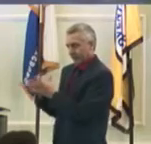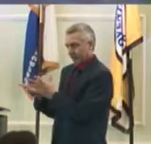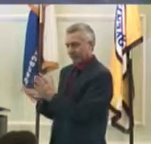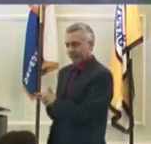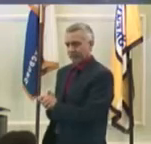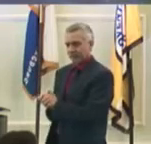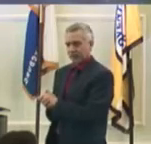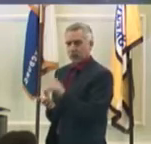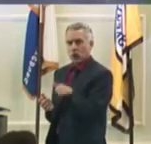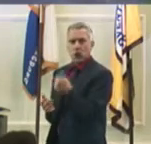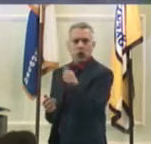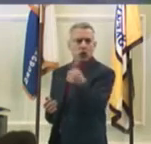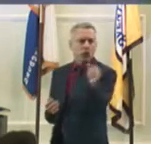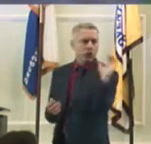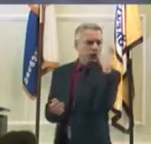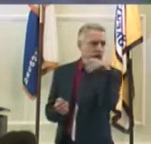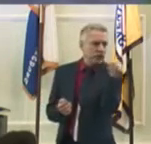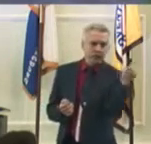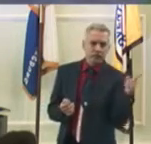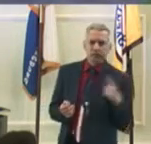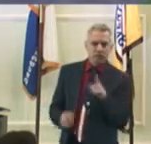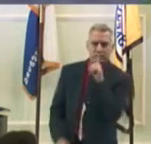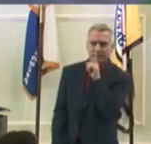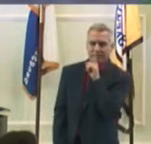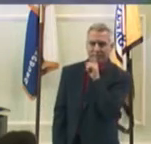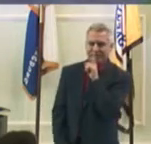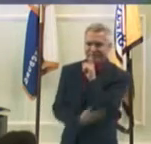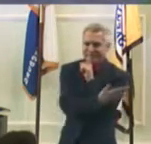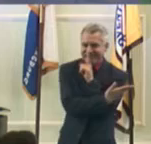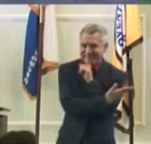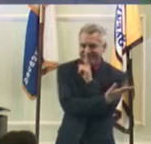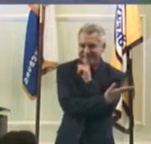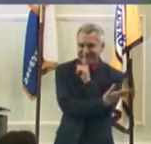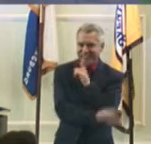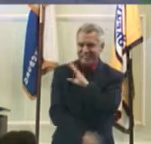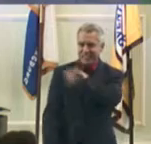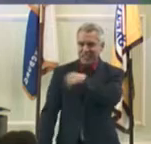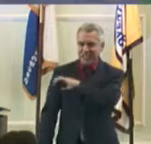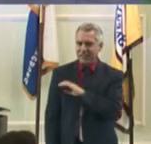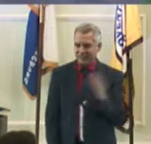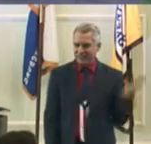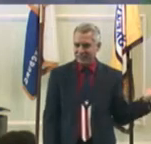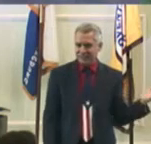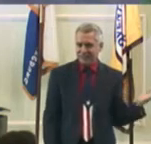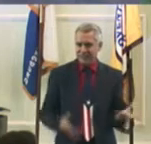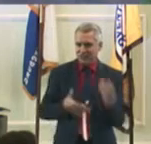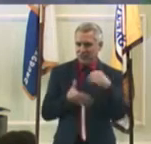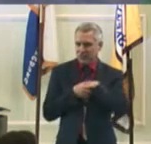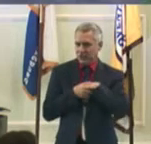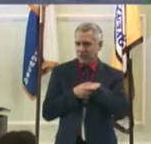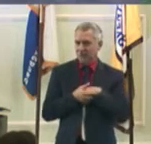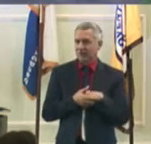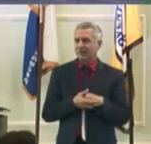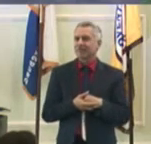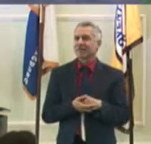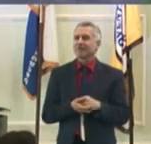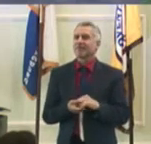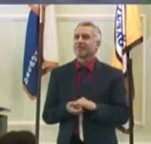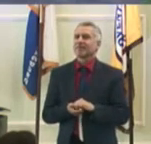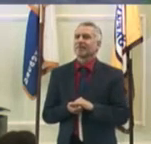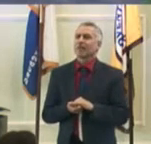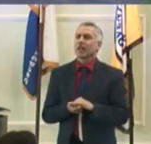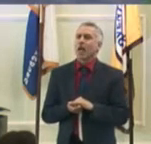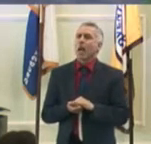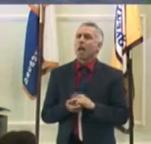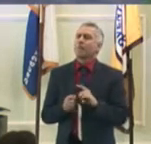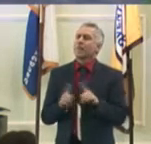that. It appears that they long for it as well. They wanted what he had. They wanted what Jesus had.